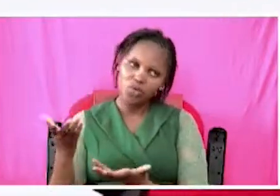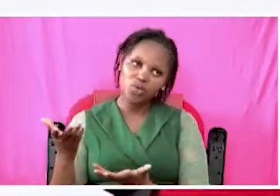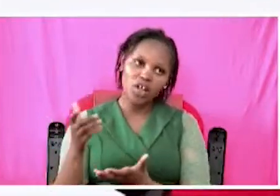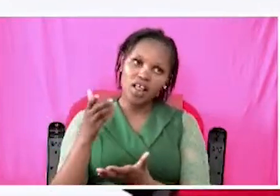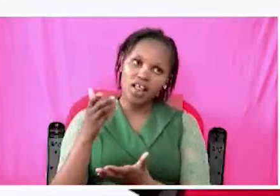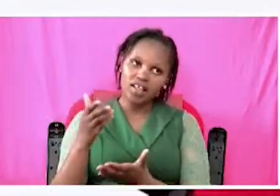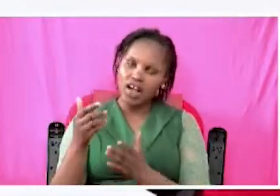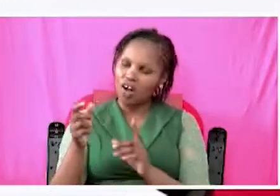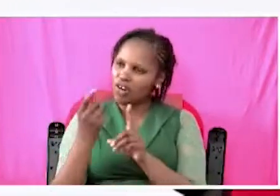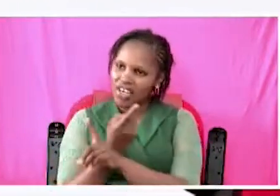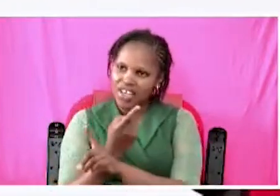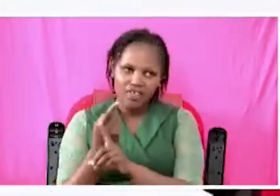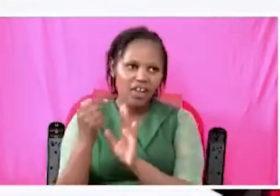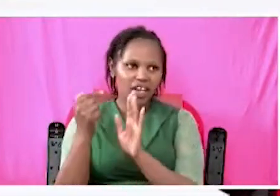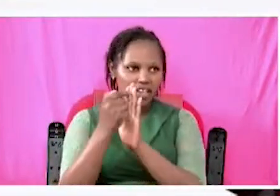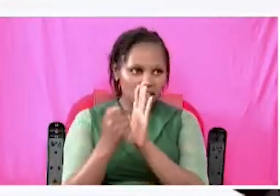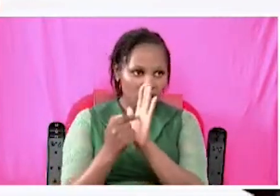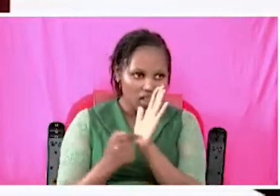this.